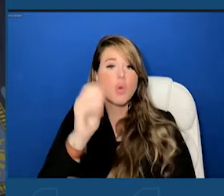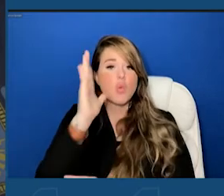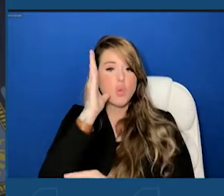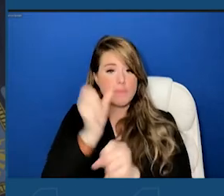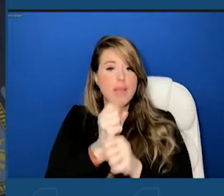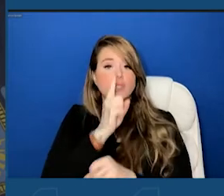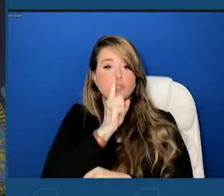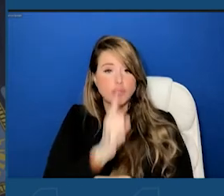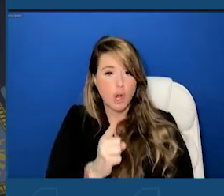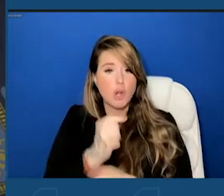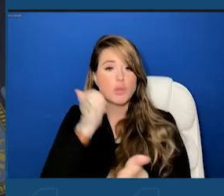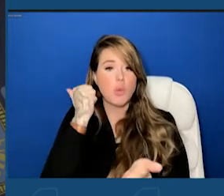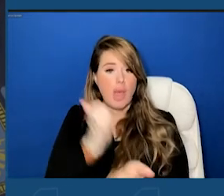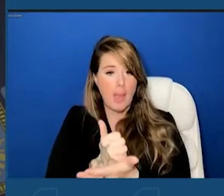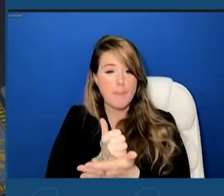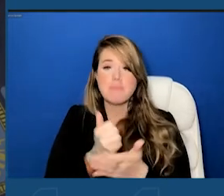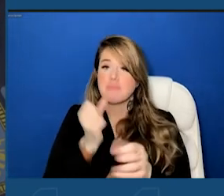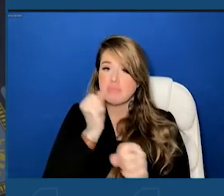to help